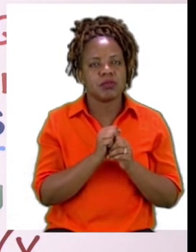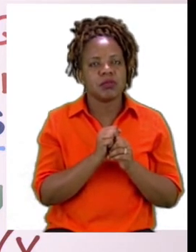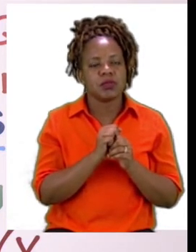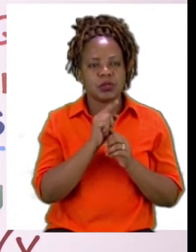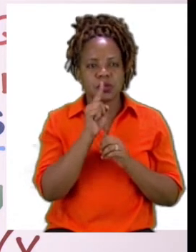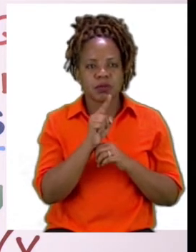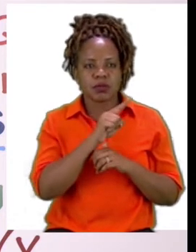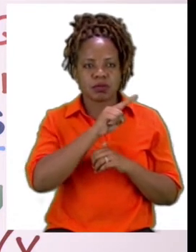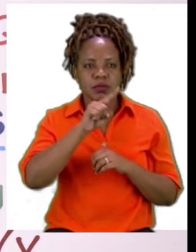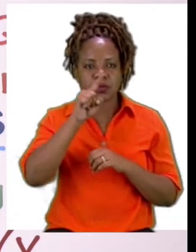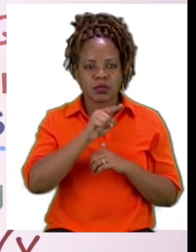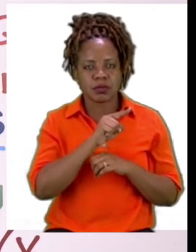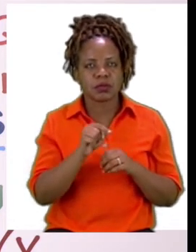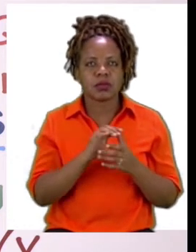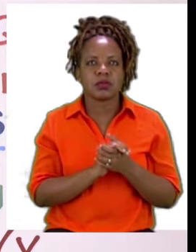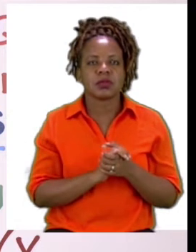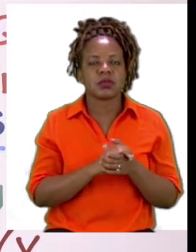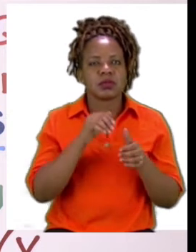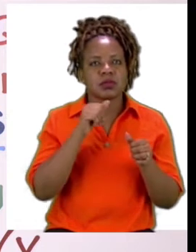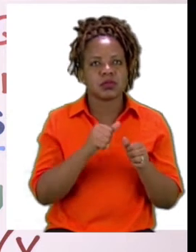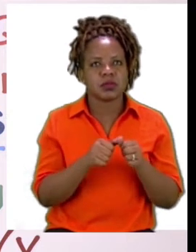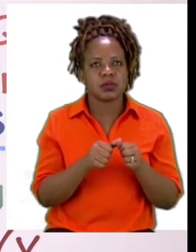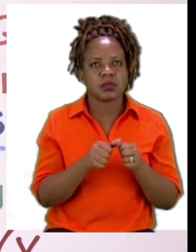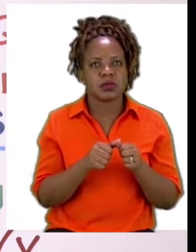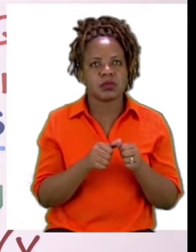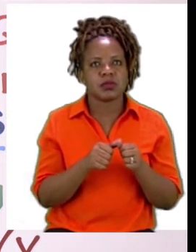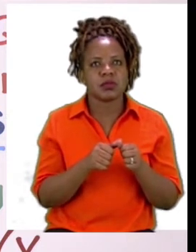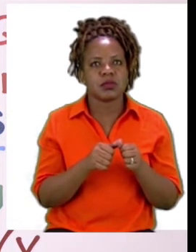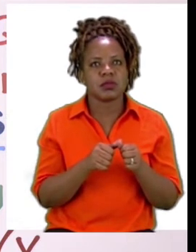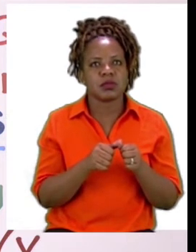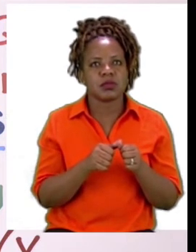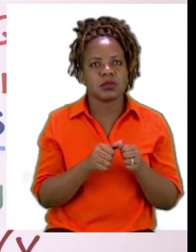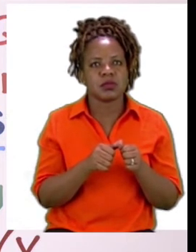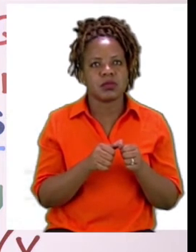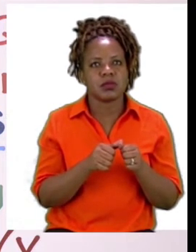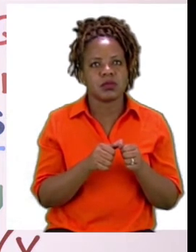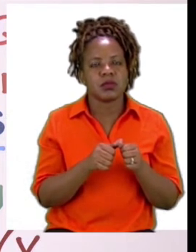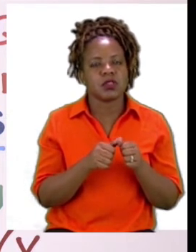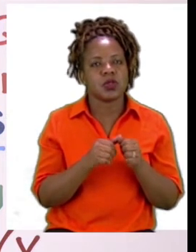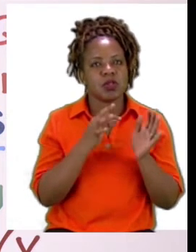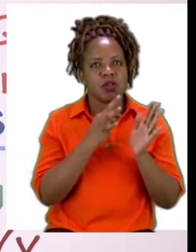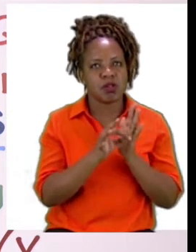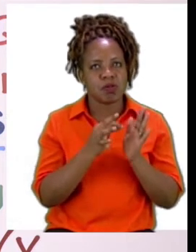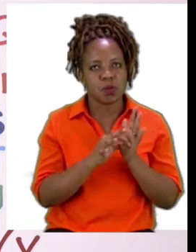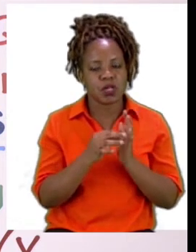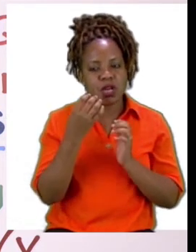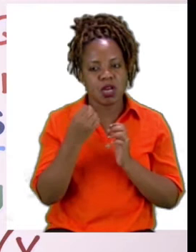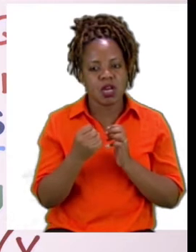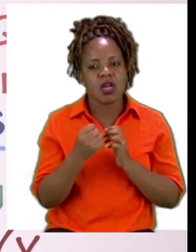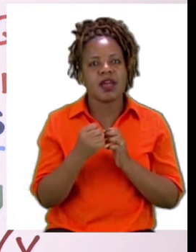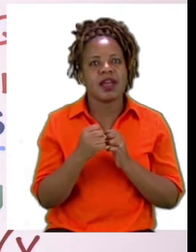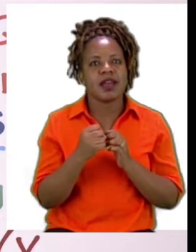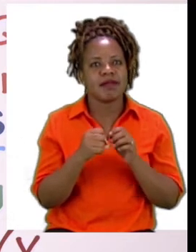Another thing that you need to remember about fractions is that they have equal parts. And let me show you